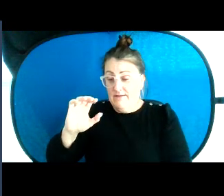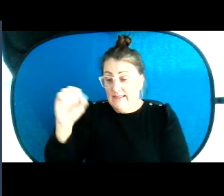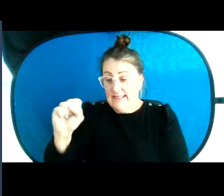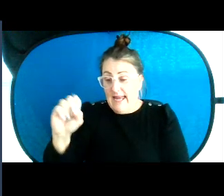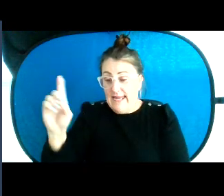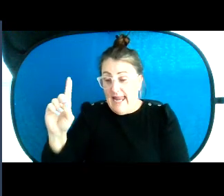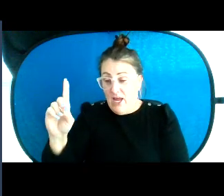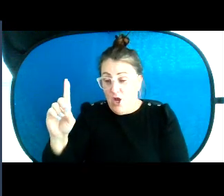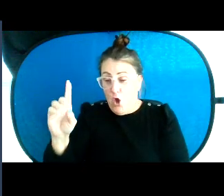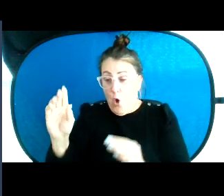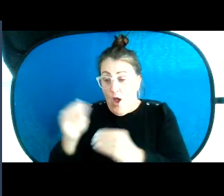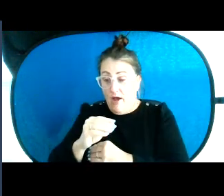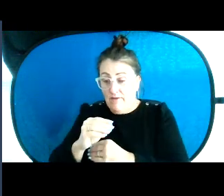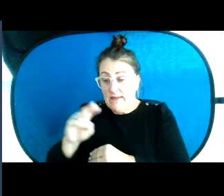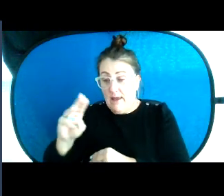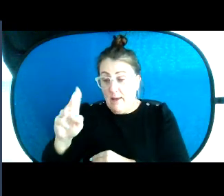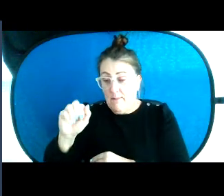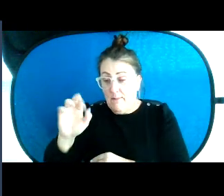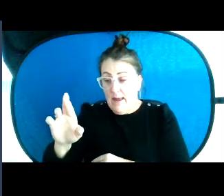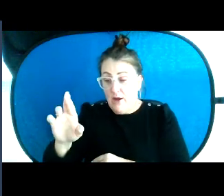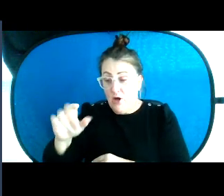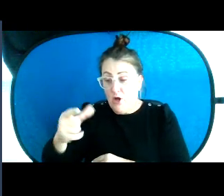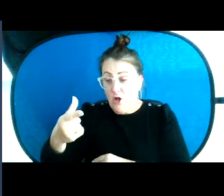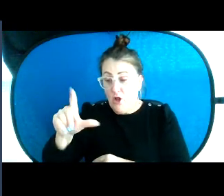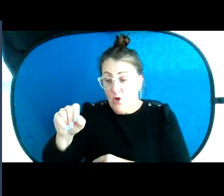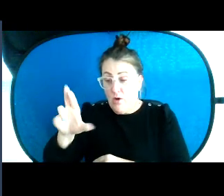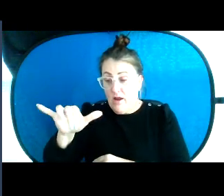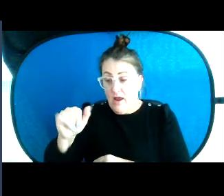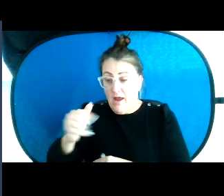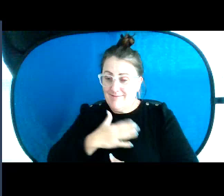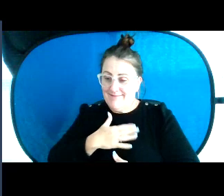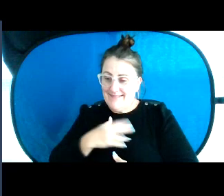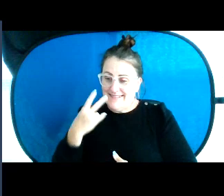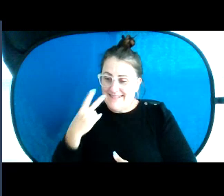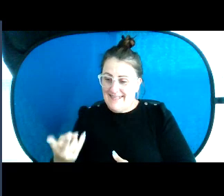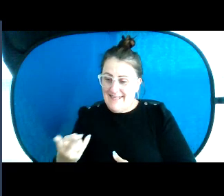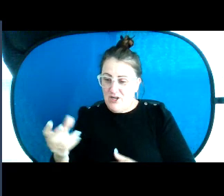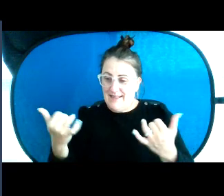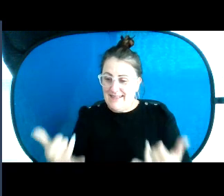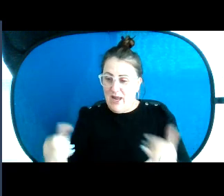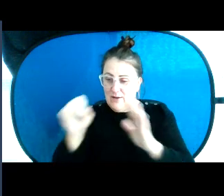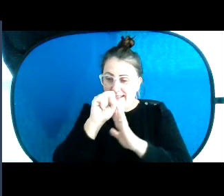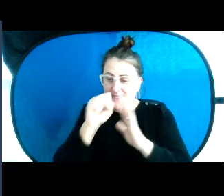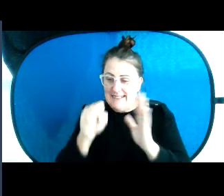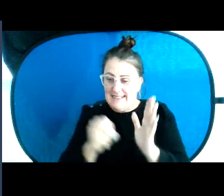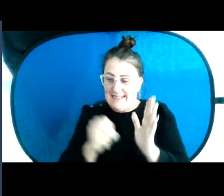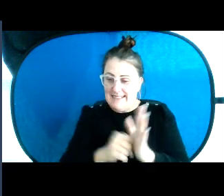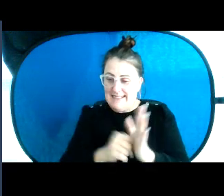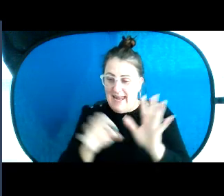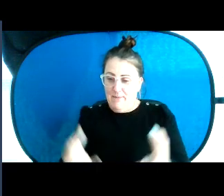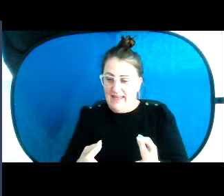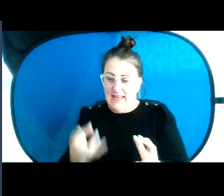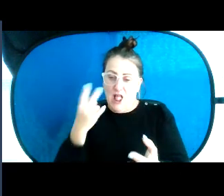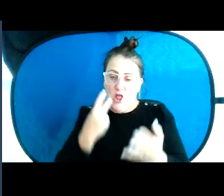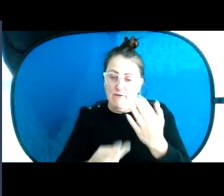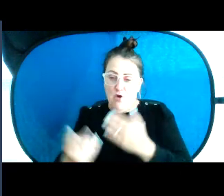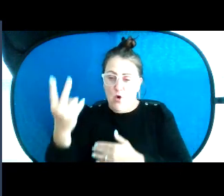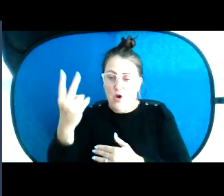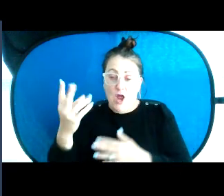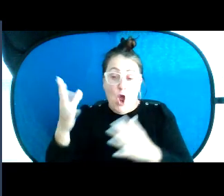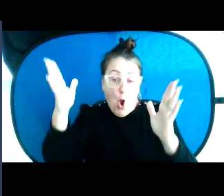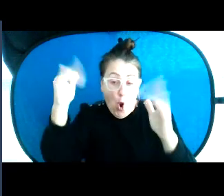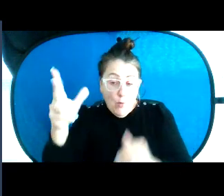of Mayor Todd Gloria, and great to see her with the state family, and look forward to working with her. Hopefully she's listening